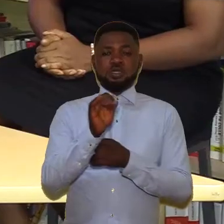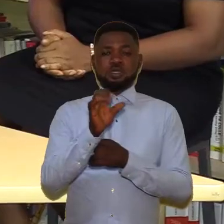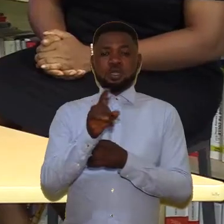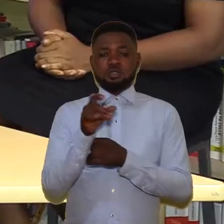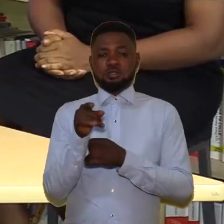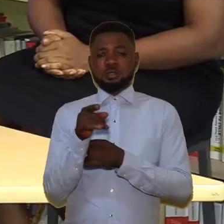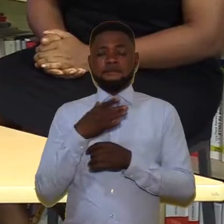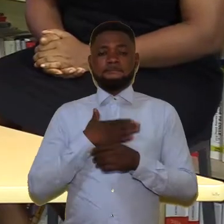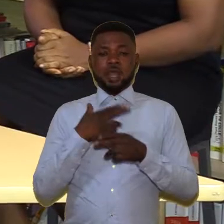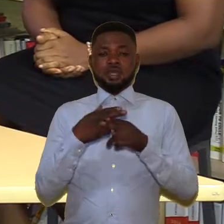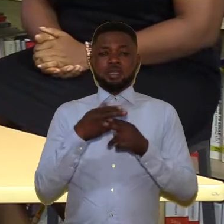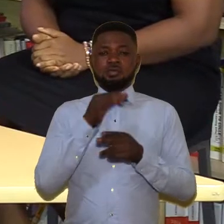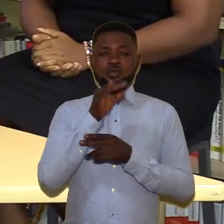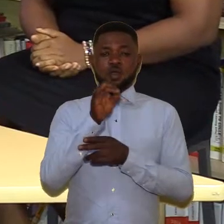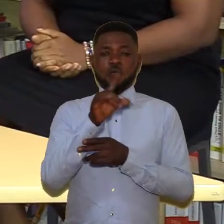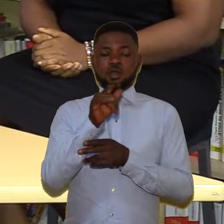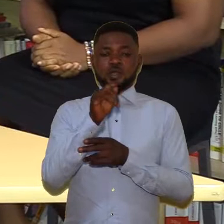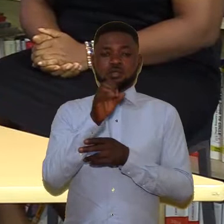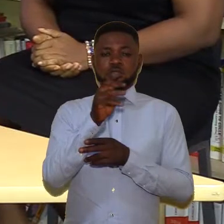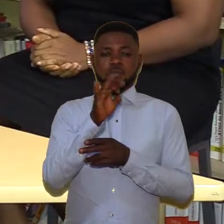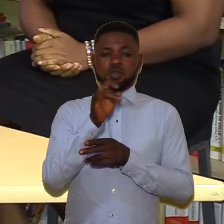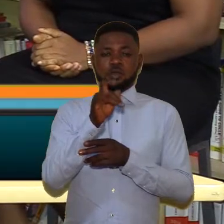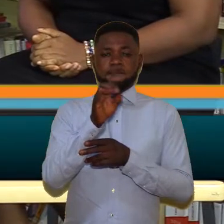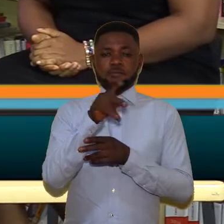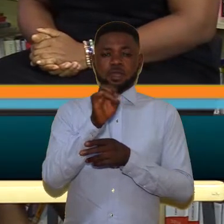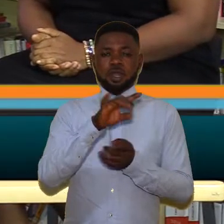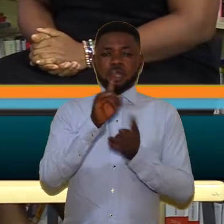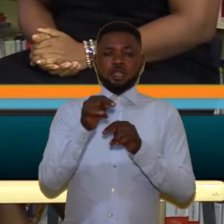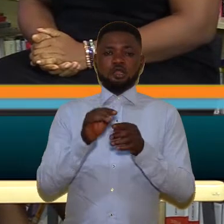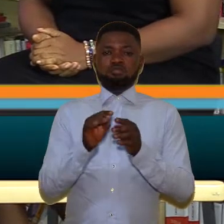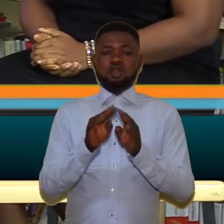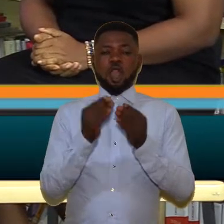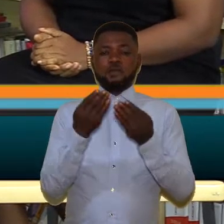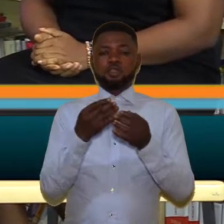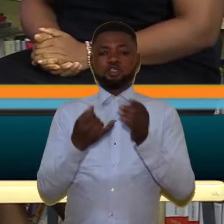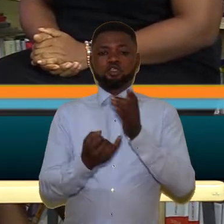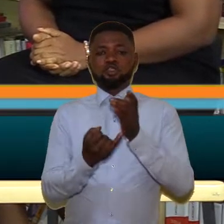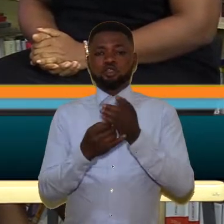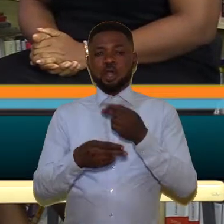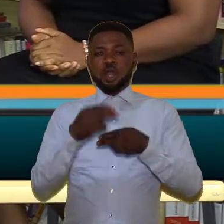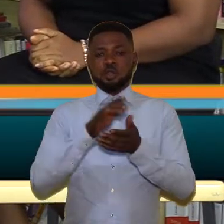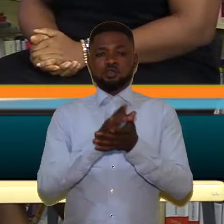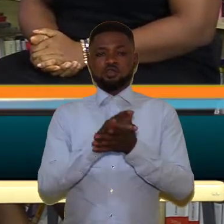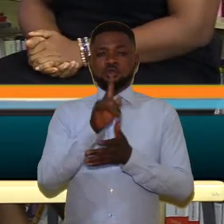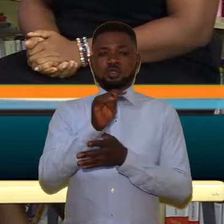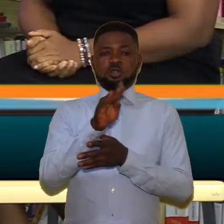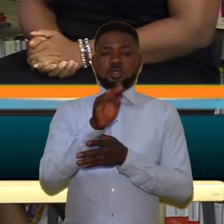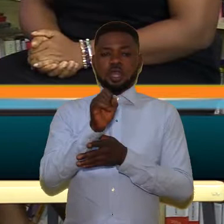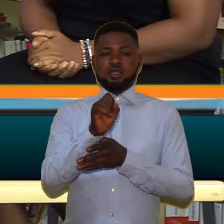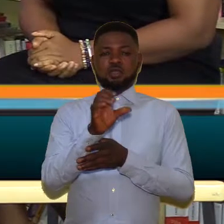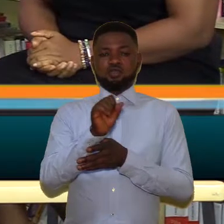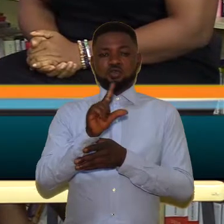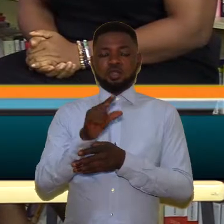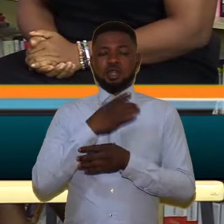you. And you? My name is Ola Temitope. I attended Community Junior High School, Tafa Balewa Christian